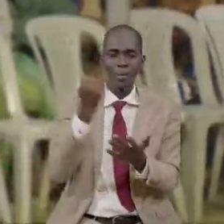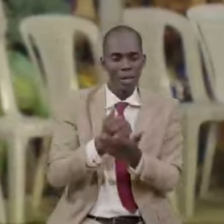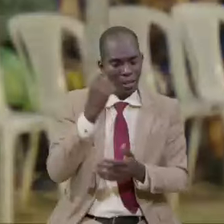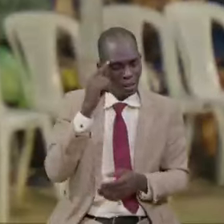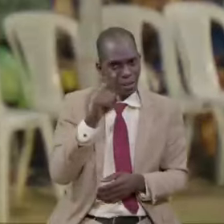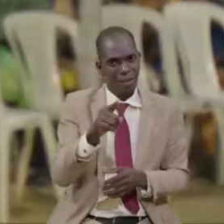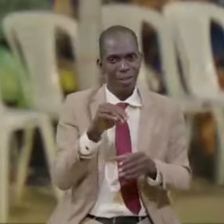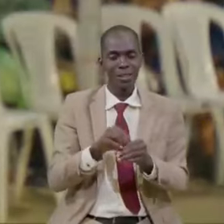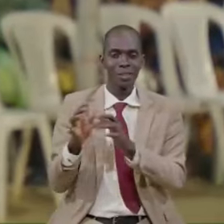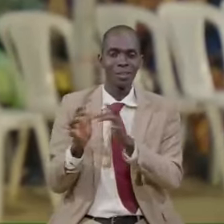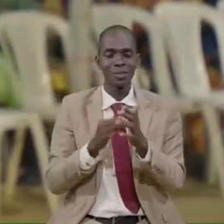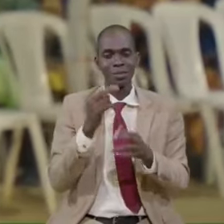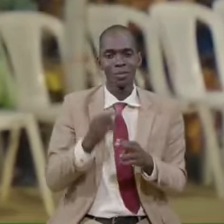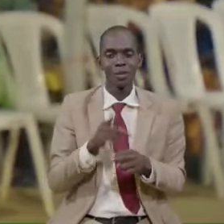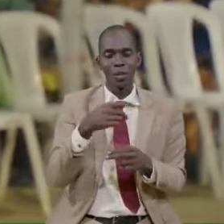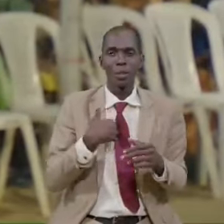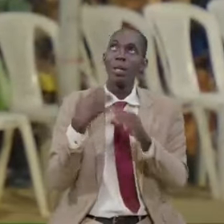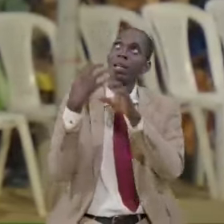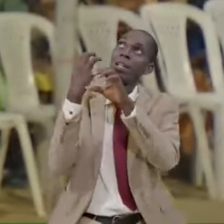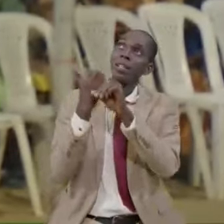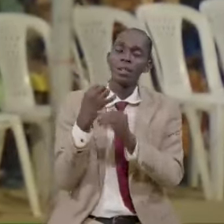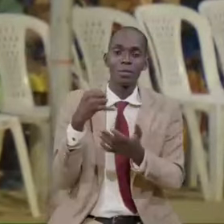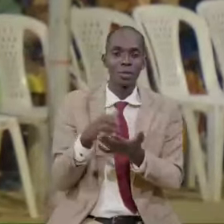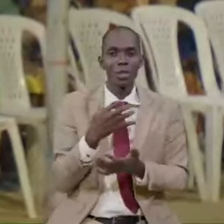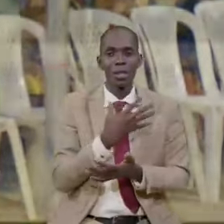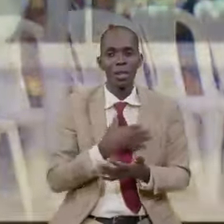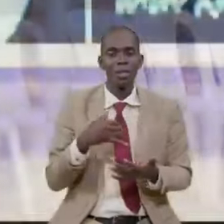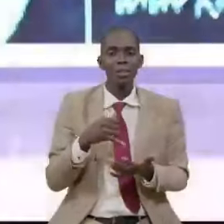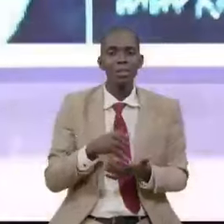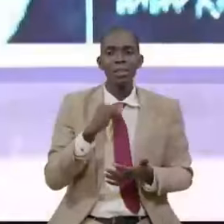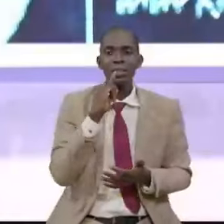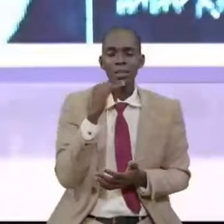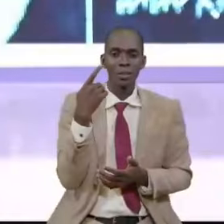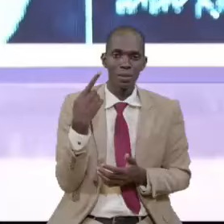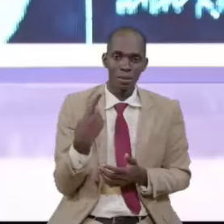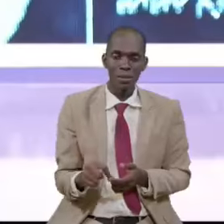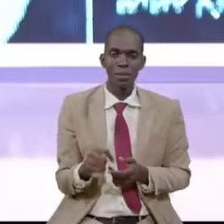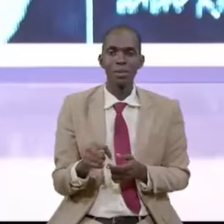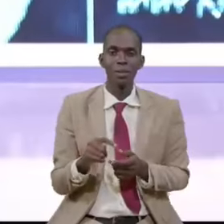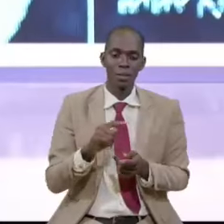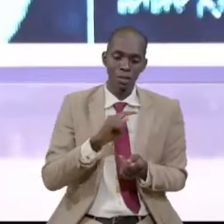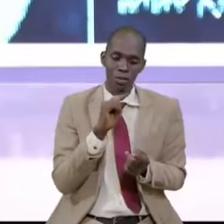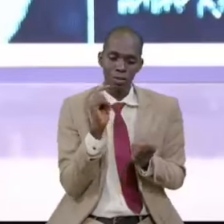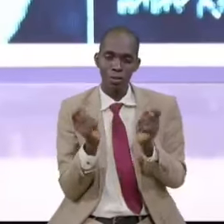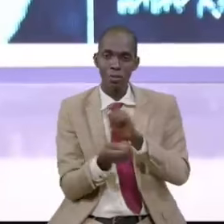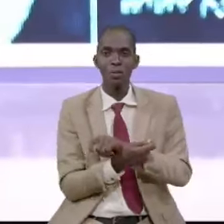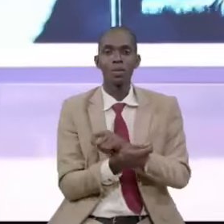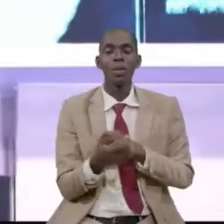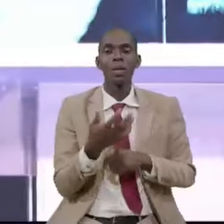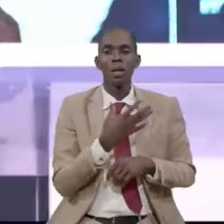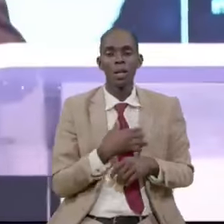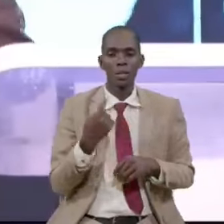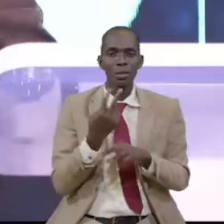You got it. And it is the translation, transformation, and the redemption you